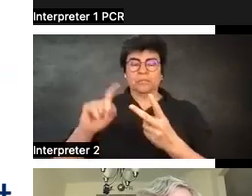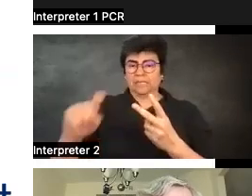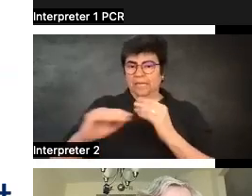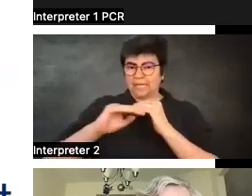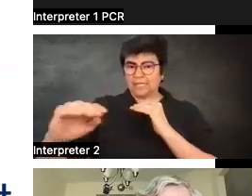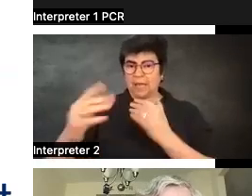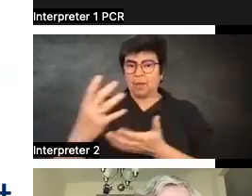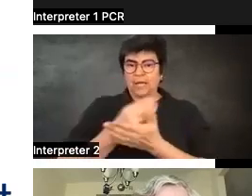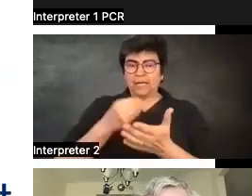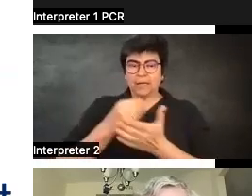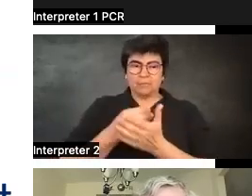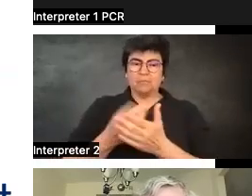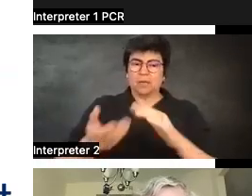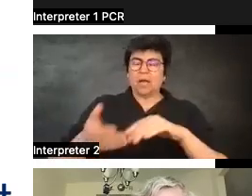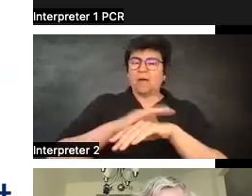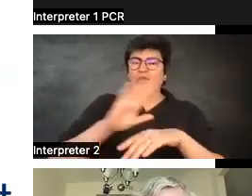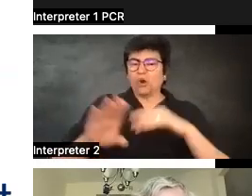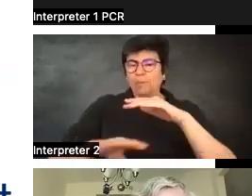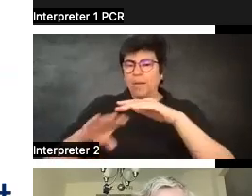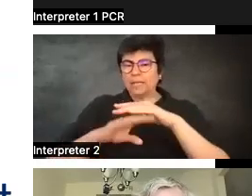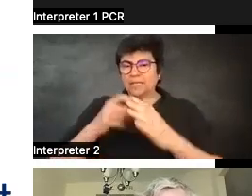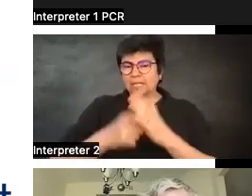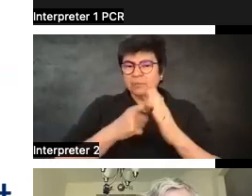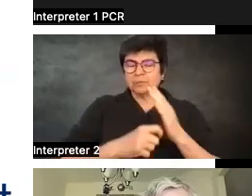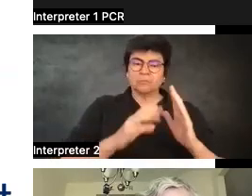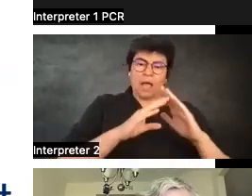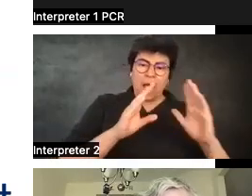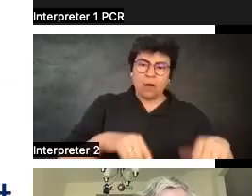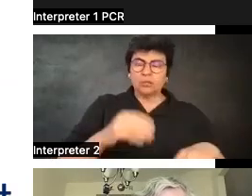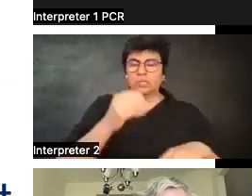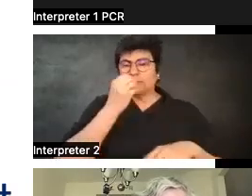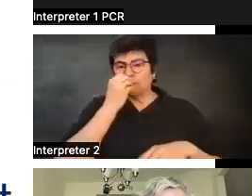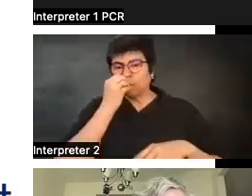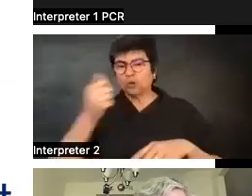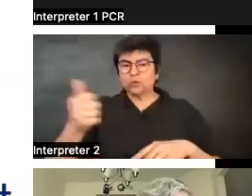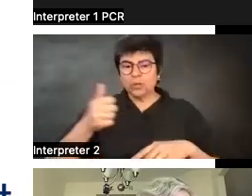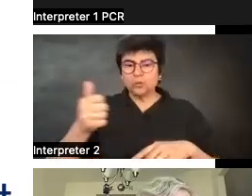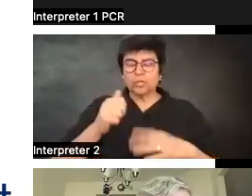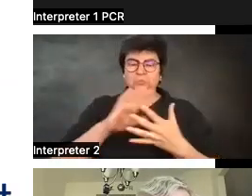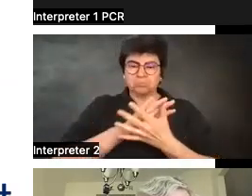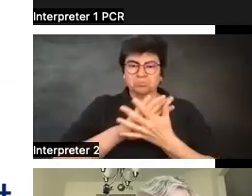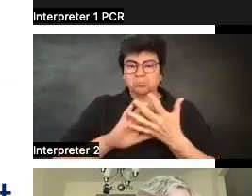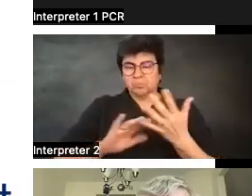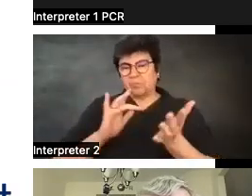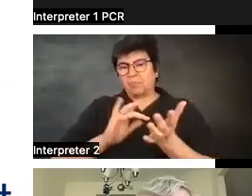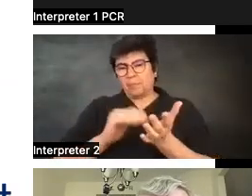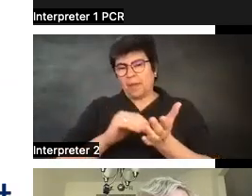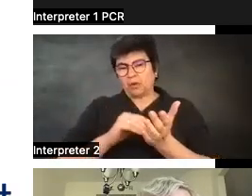at least covers your basic expenses, housing, food, transportation, some medical